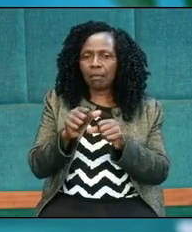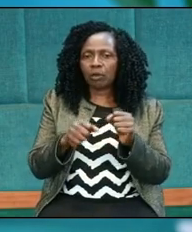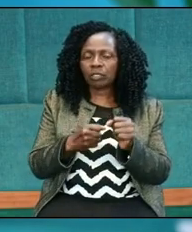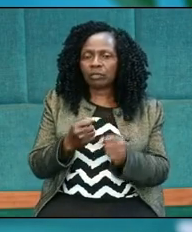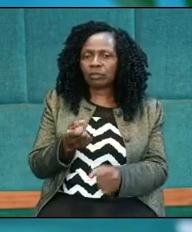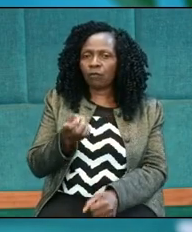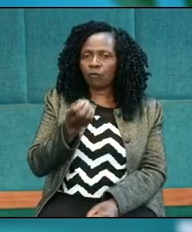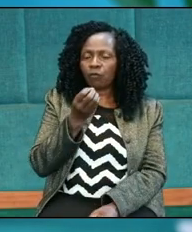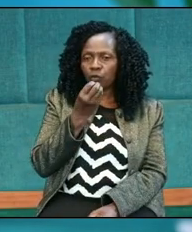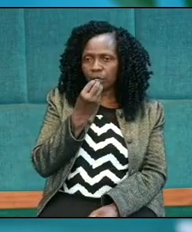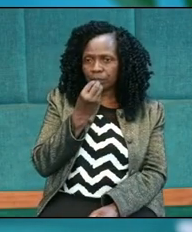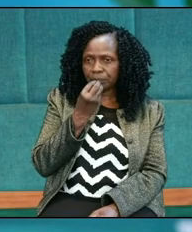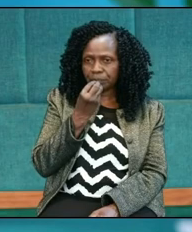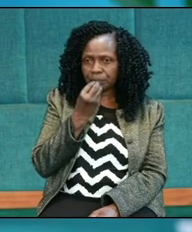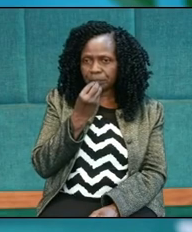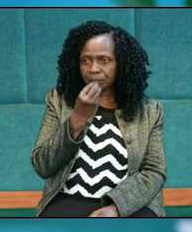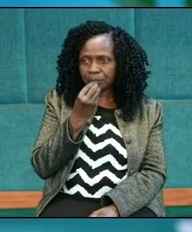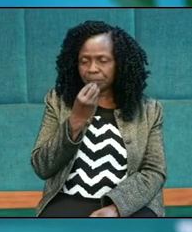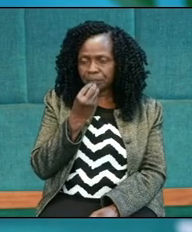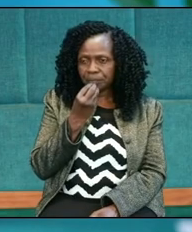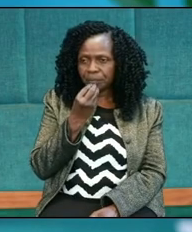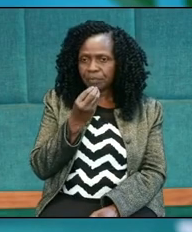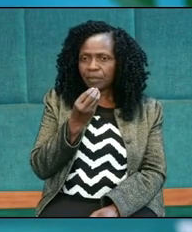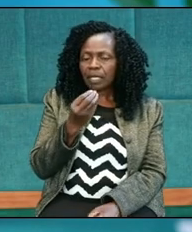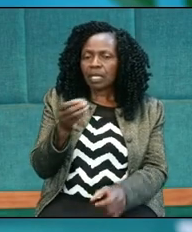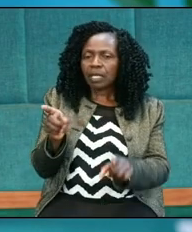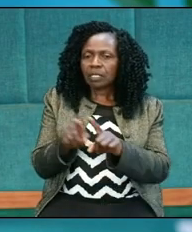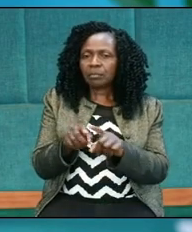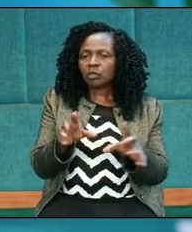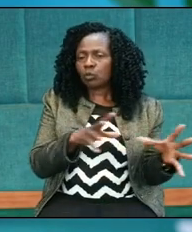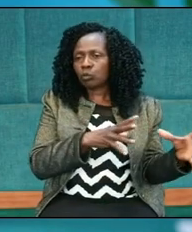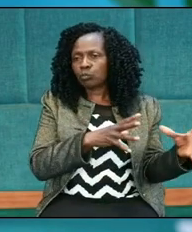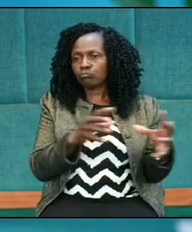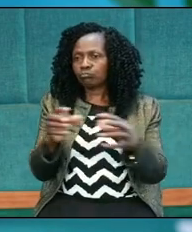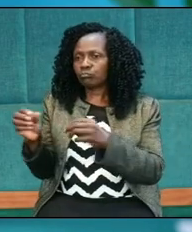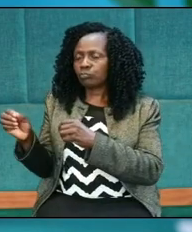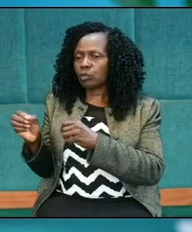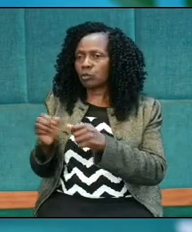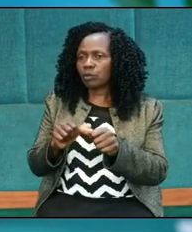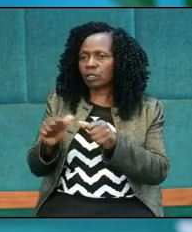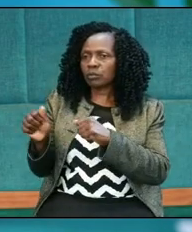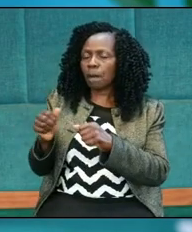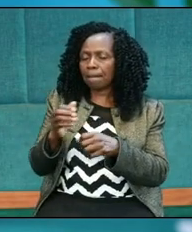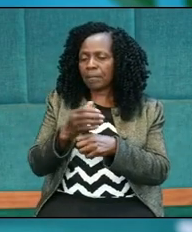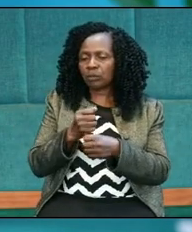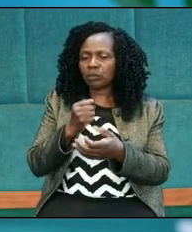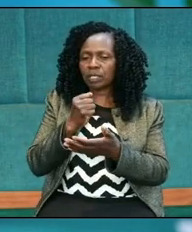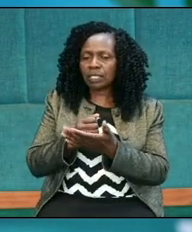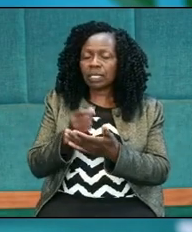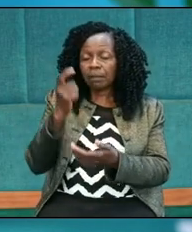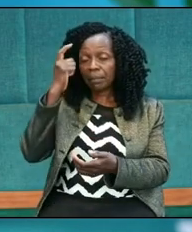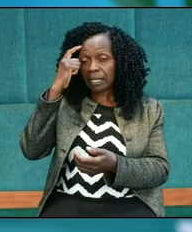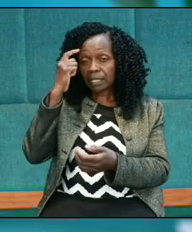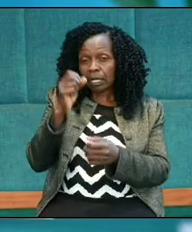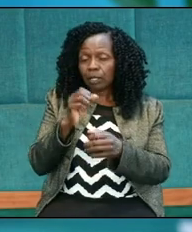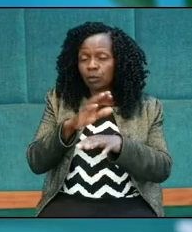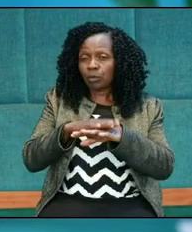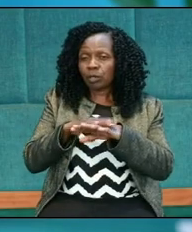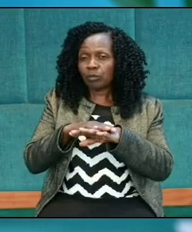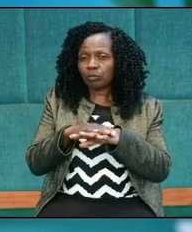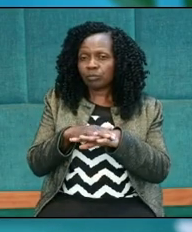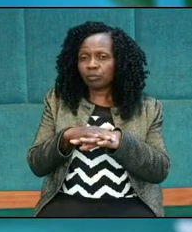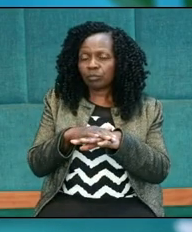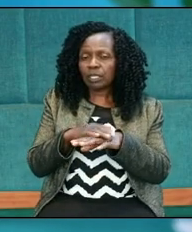nutrition. As far as it also goes a long way to make sure that our minds are alert depending on what you have